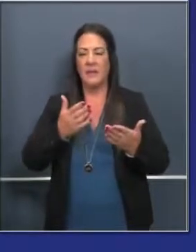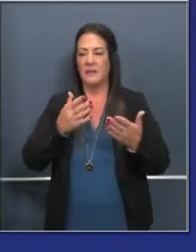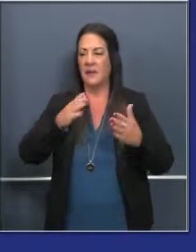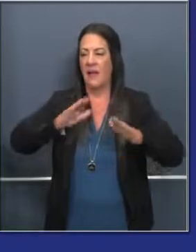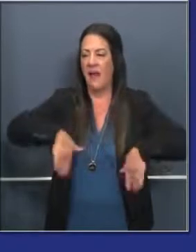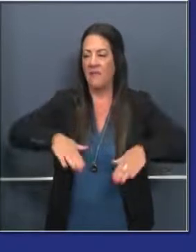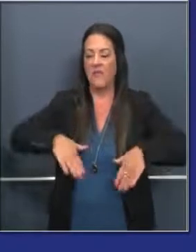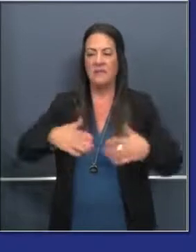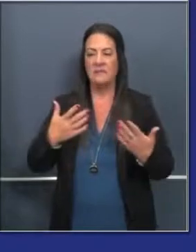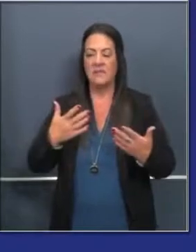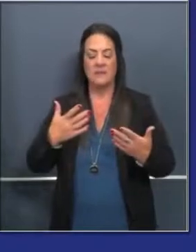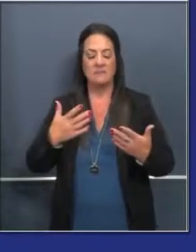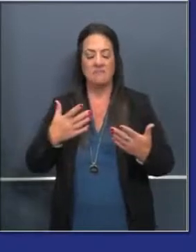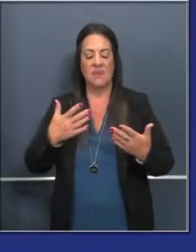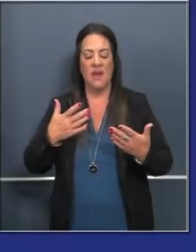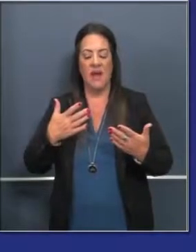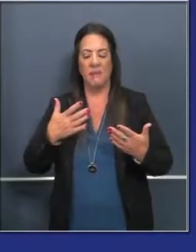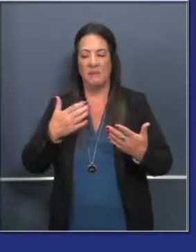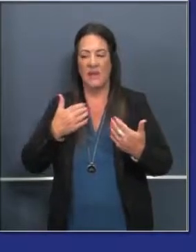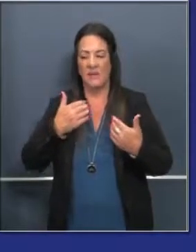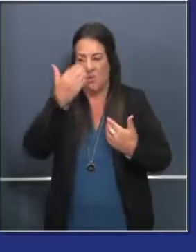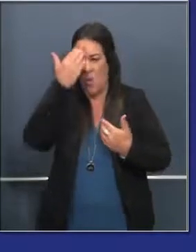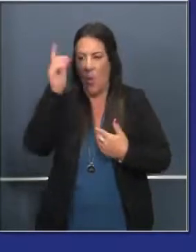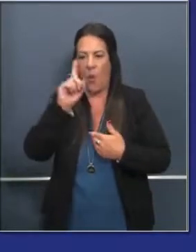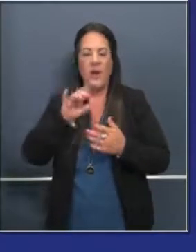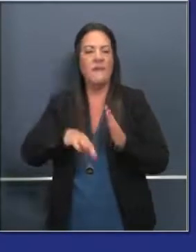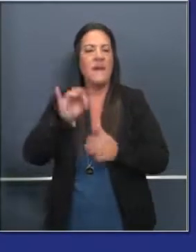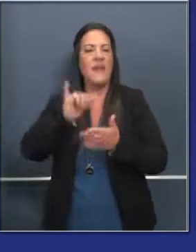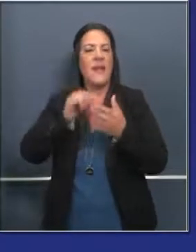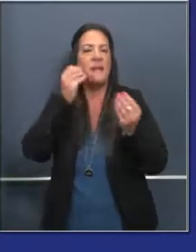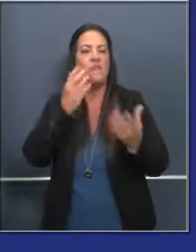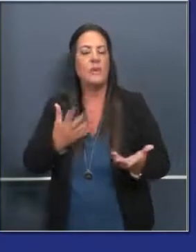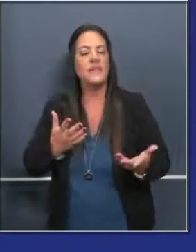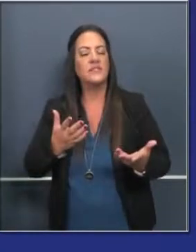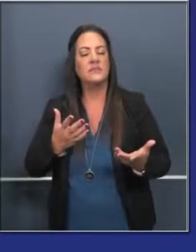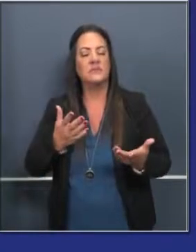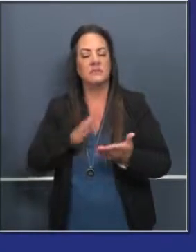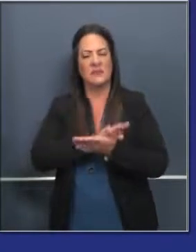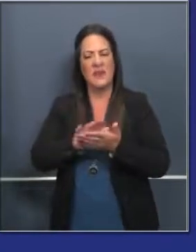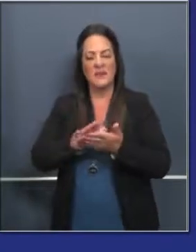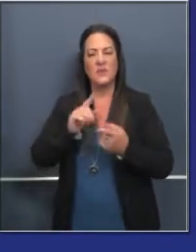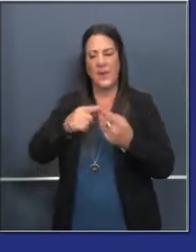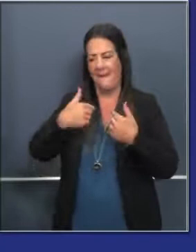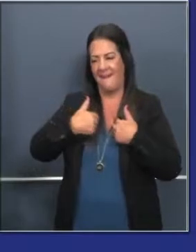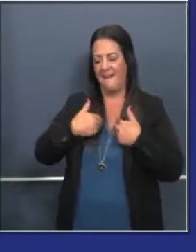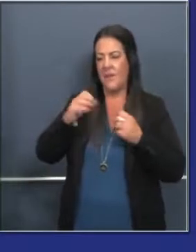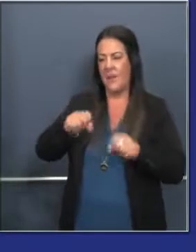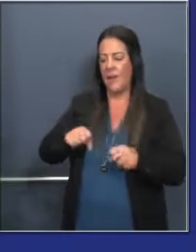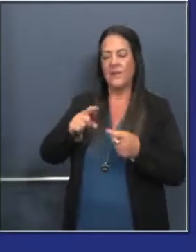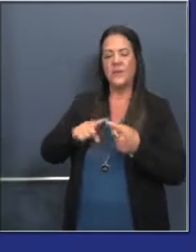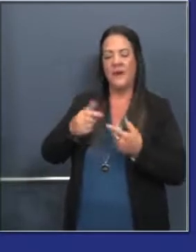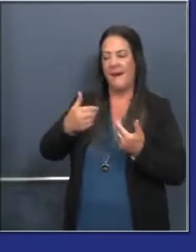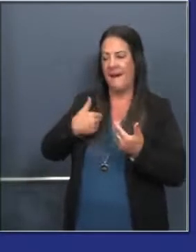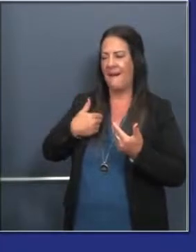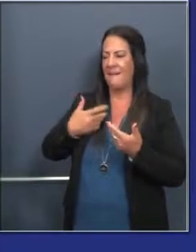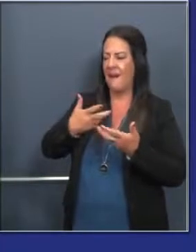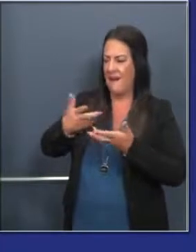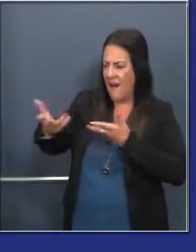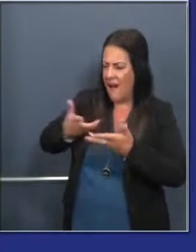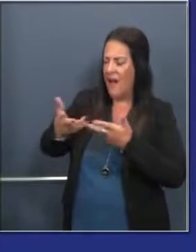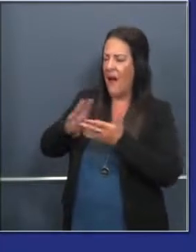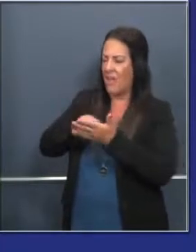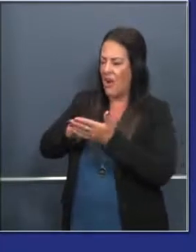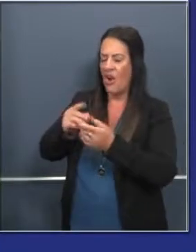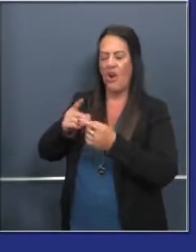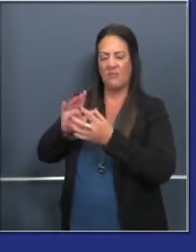they haven't been asked, or they haven't veiled themselves to the opportunity to engage. This goes beyond flat files, goes beyond,